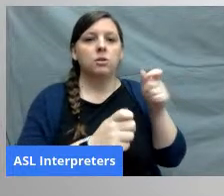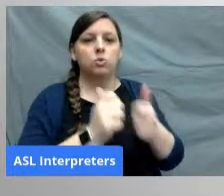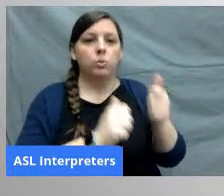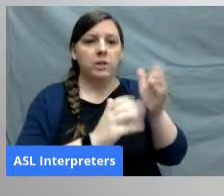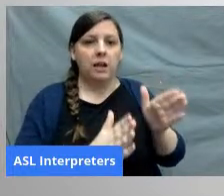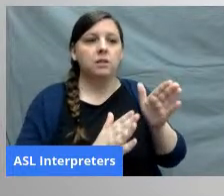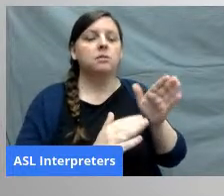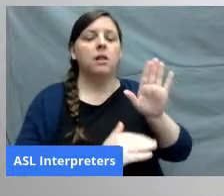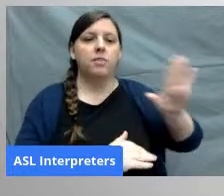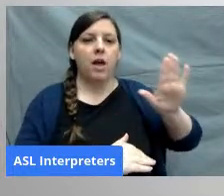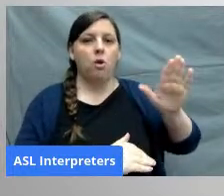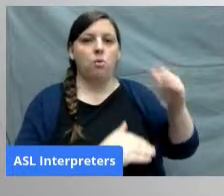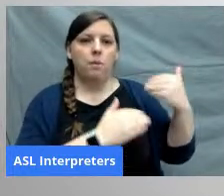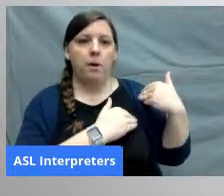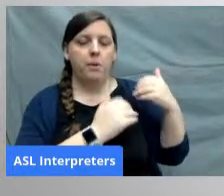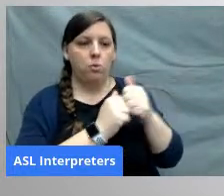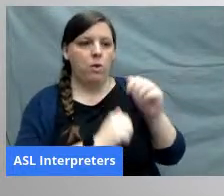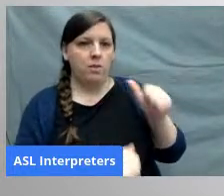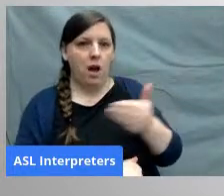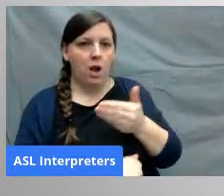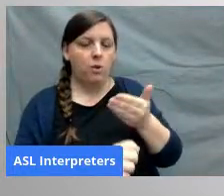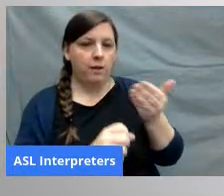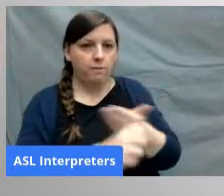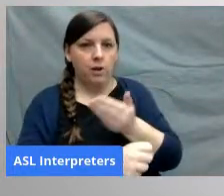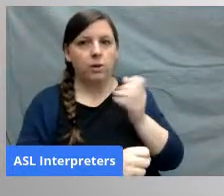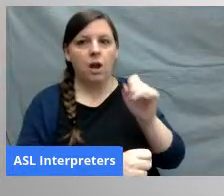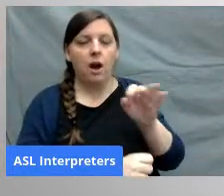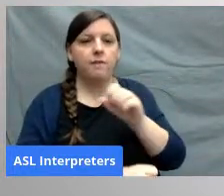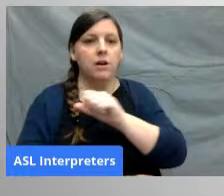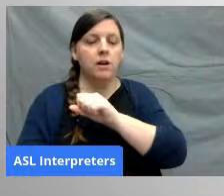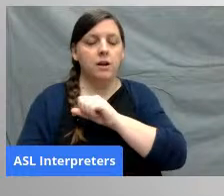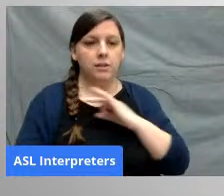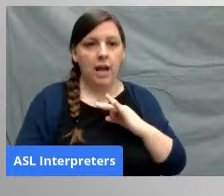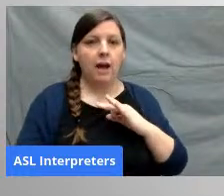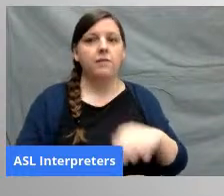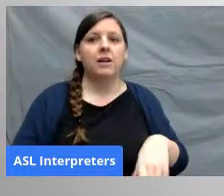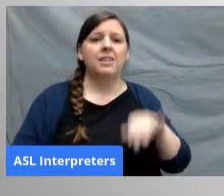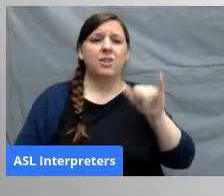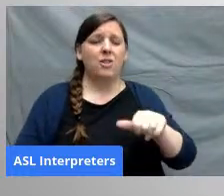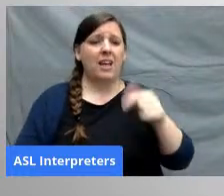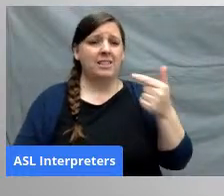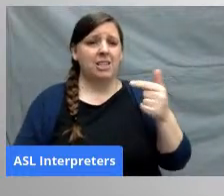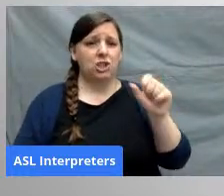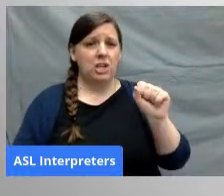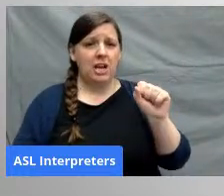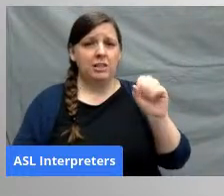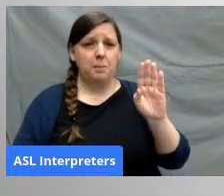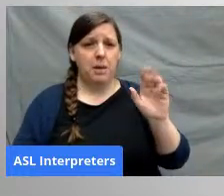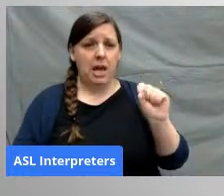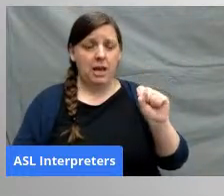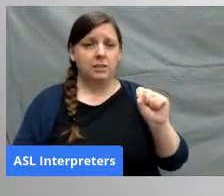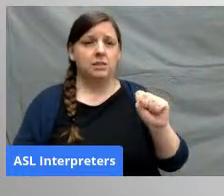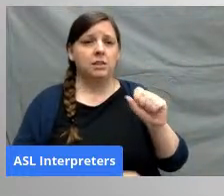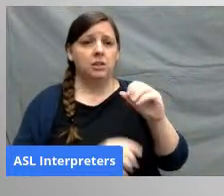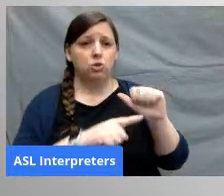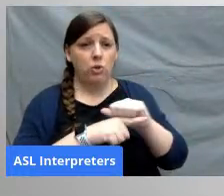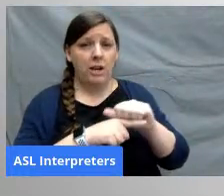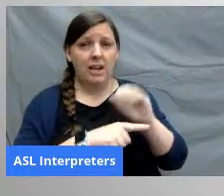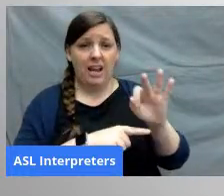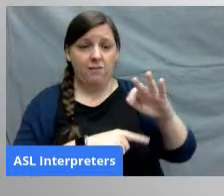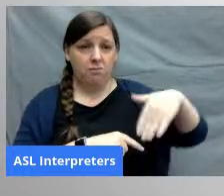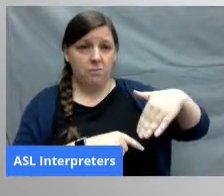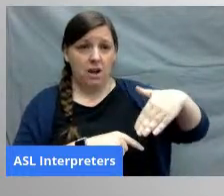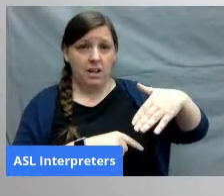just explained is, that is the GSBA training. And if you haven't already done it, and when you do your new board member